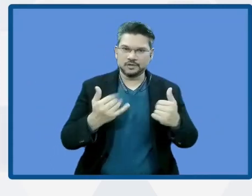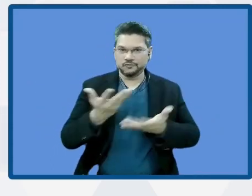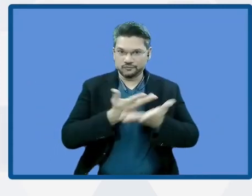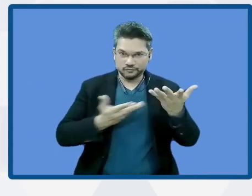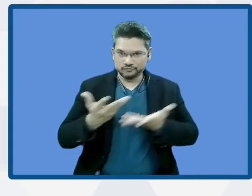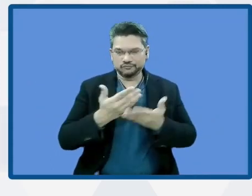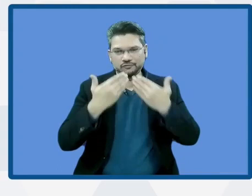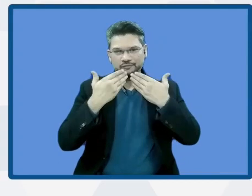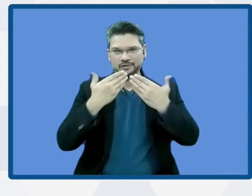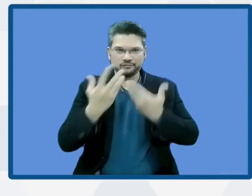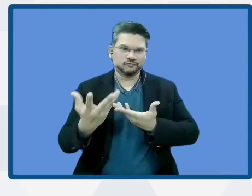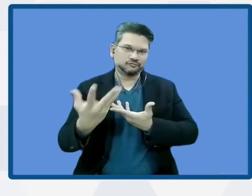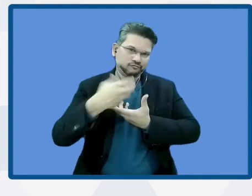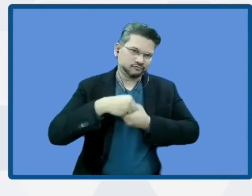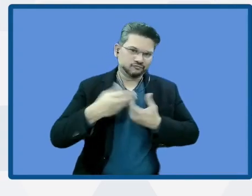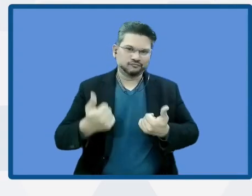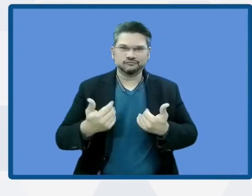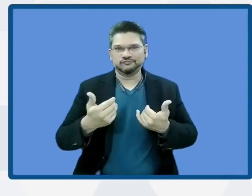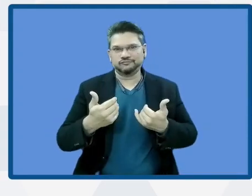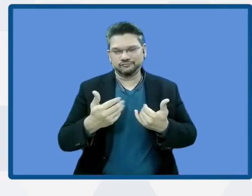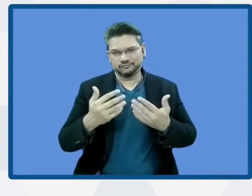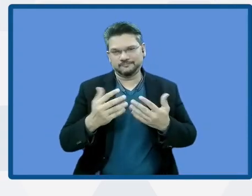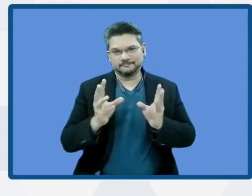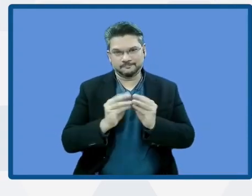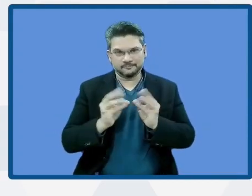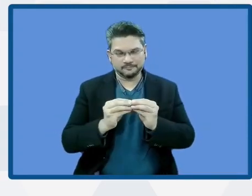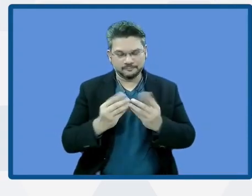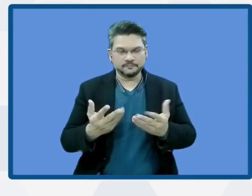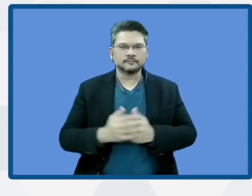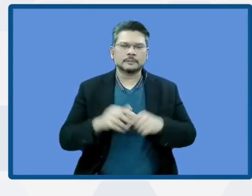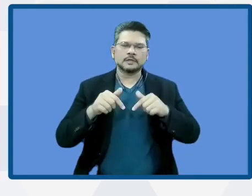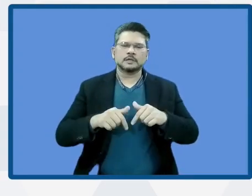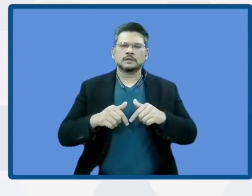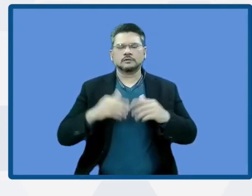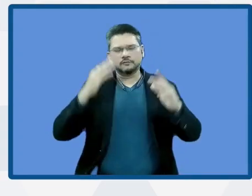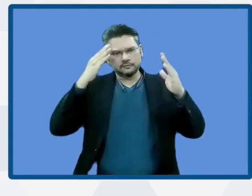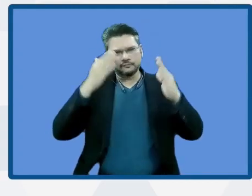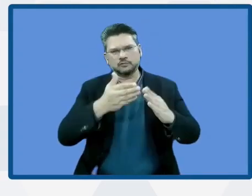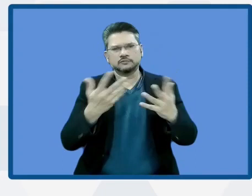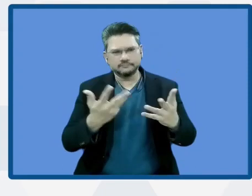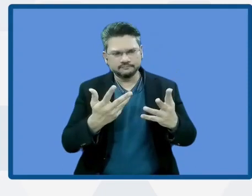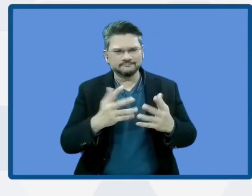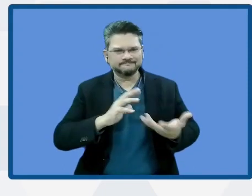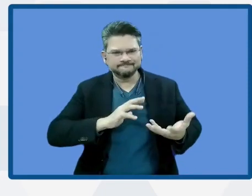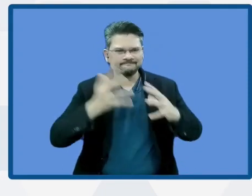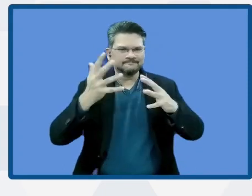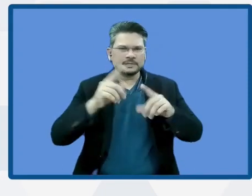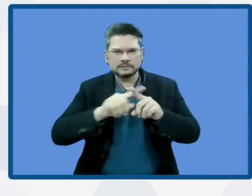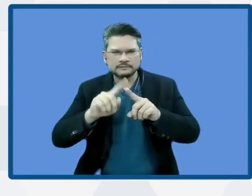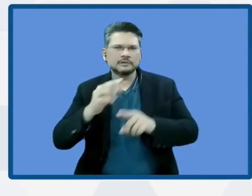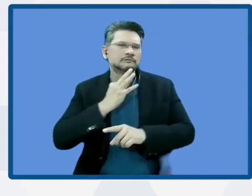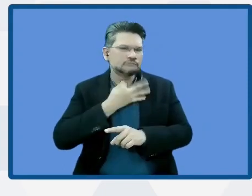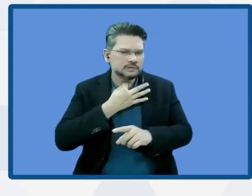Switzerland is committed to reducing disaster risks as a result of the adoption of the